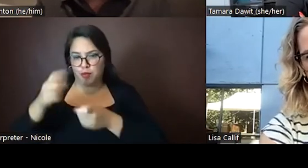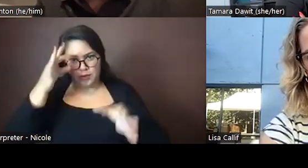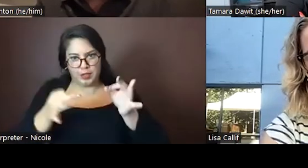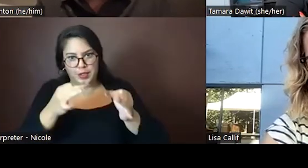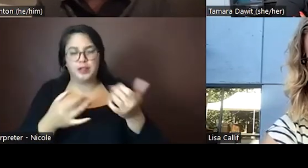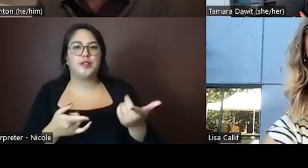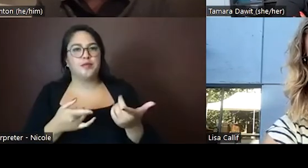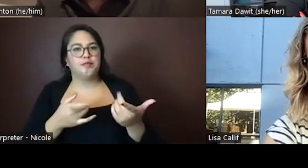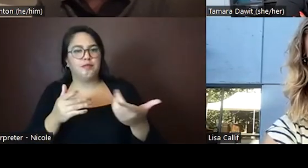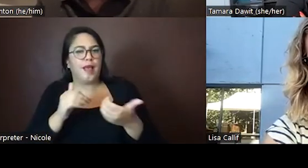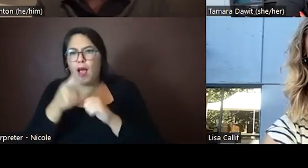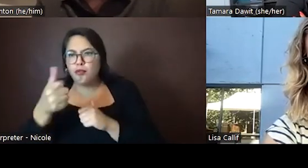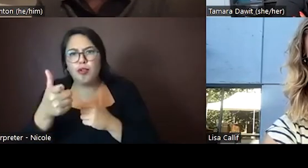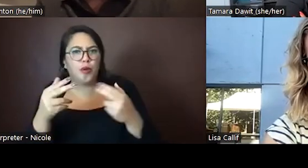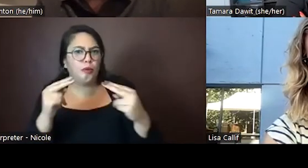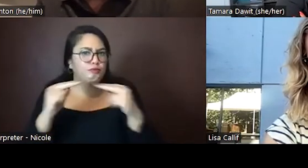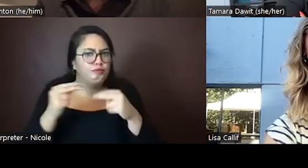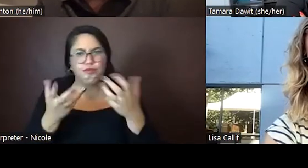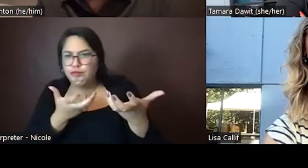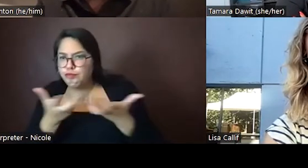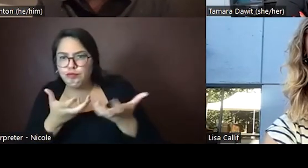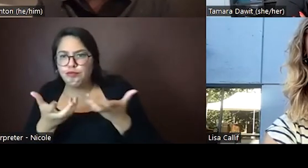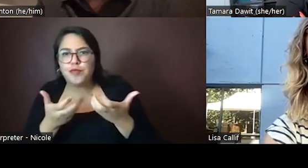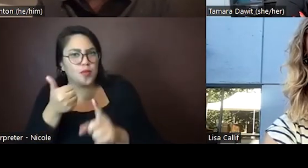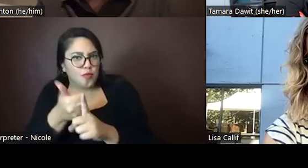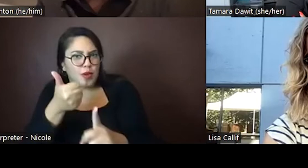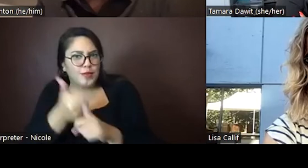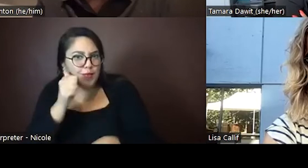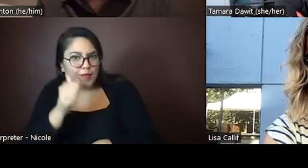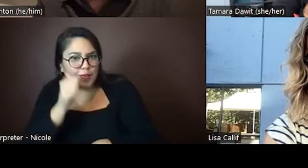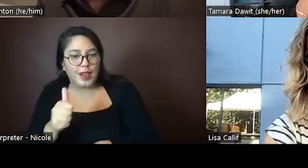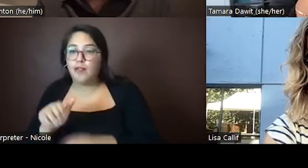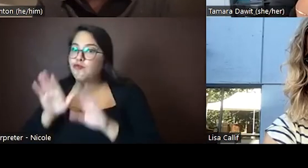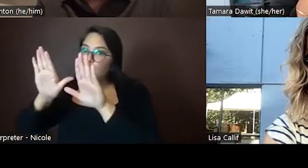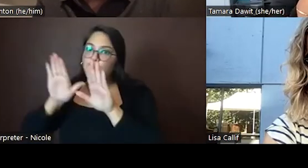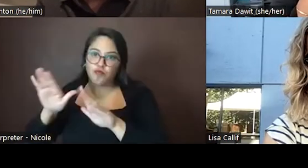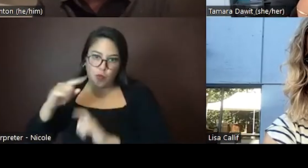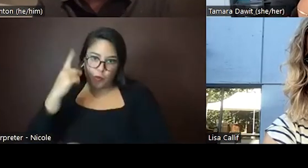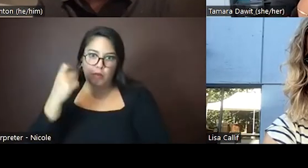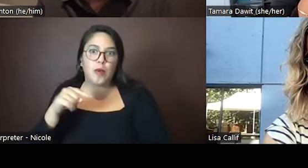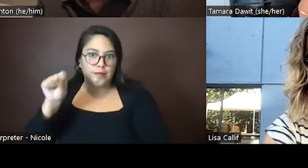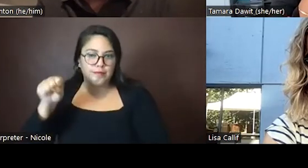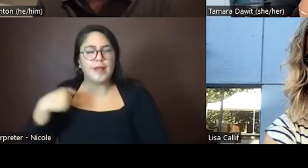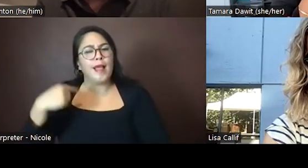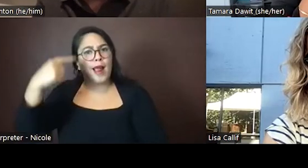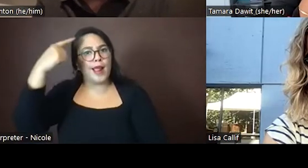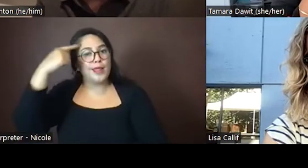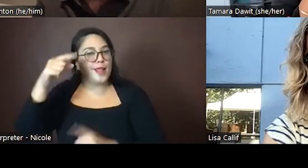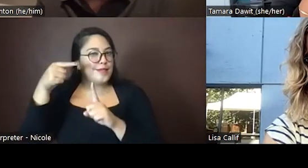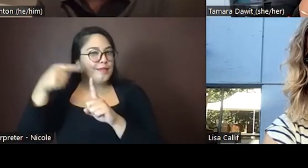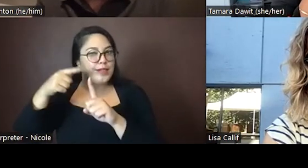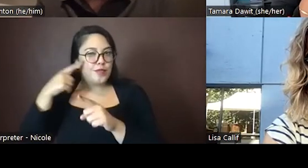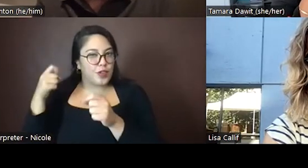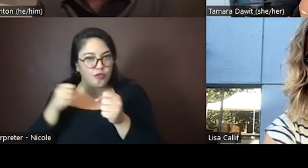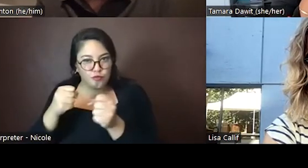practices? Yeah, this is great. And I'm excited to have the opportunity to answer this question, because I think there is a certain strategy that filmmakers should be thinking